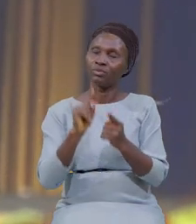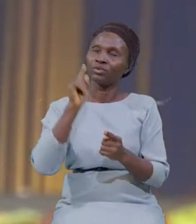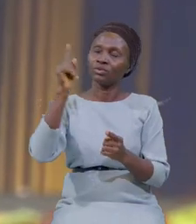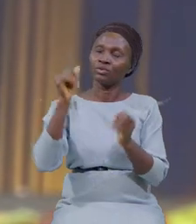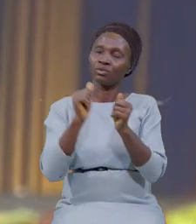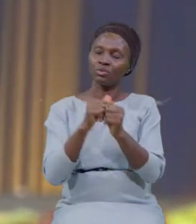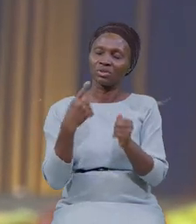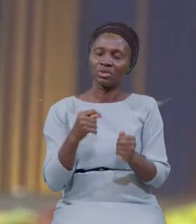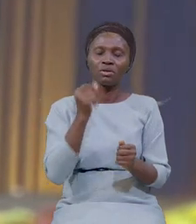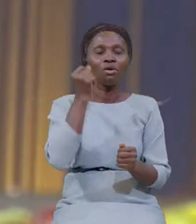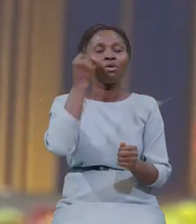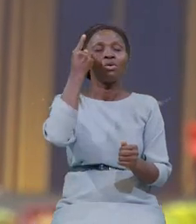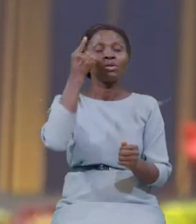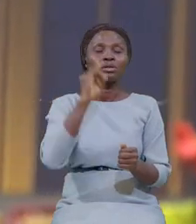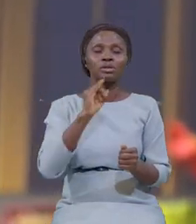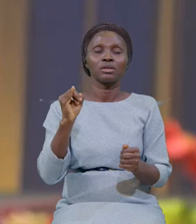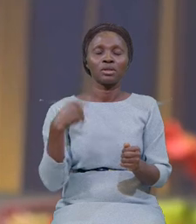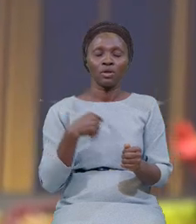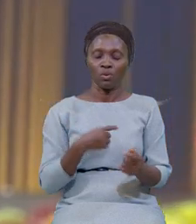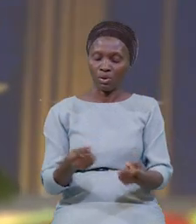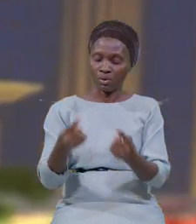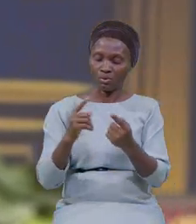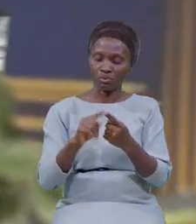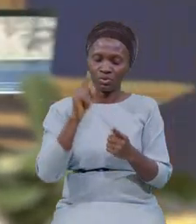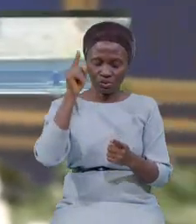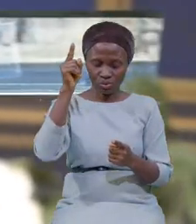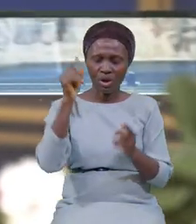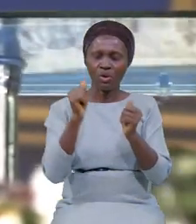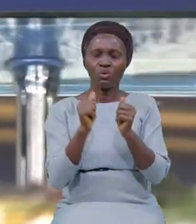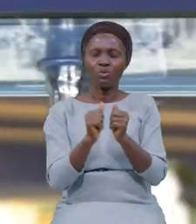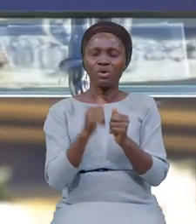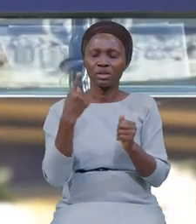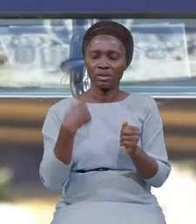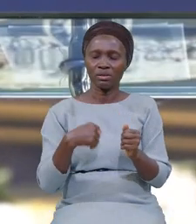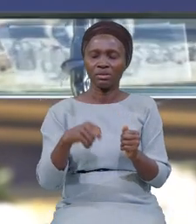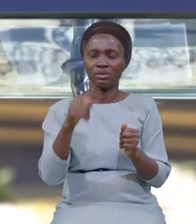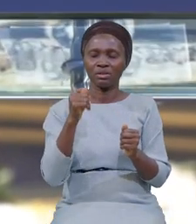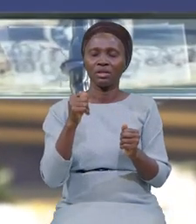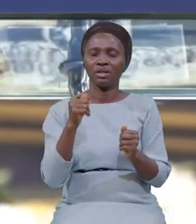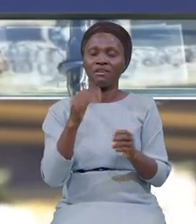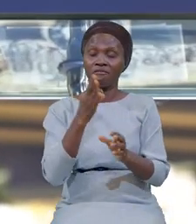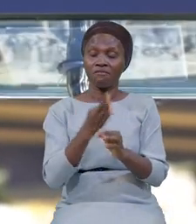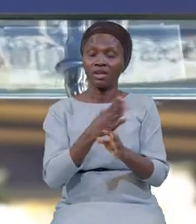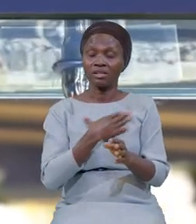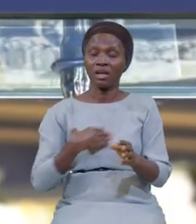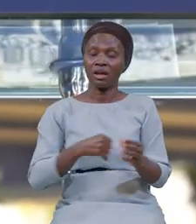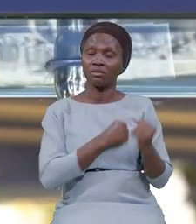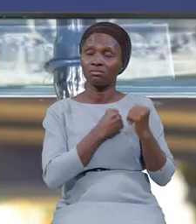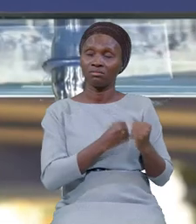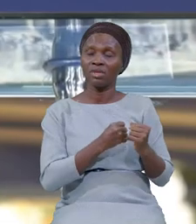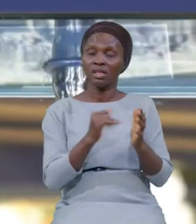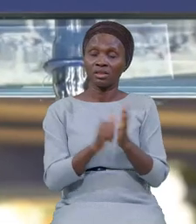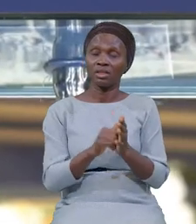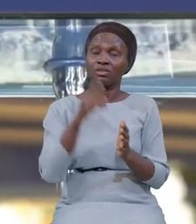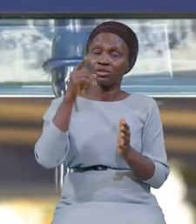the understanding. We come to you with the faith, the confidence that you will